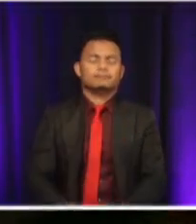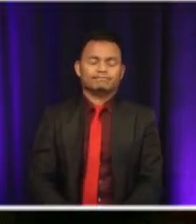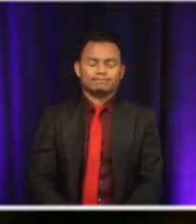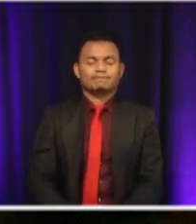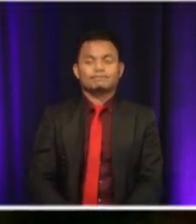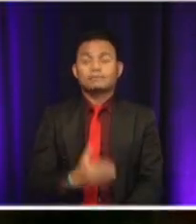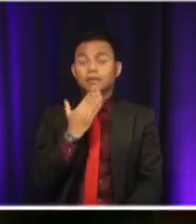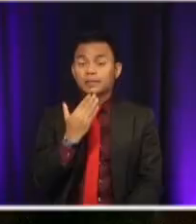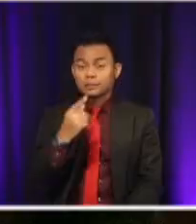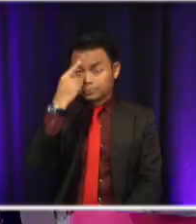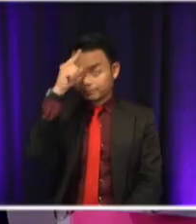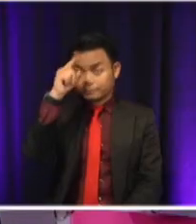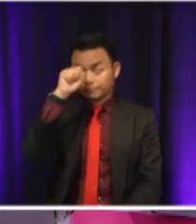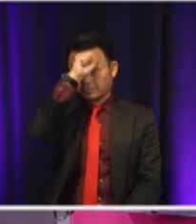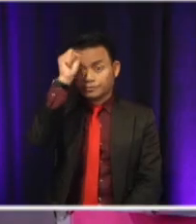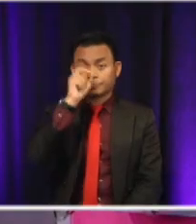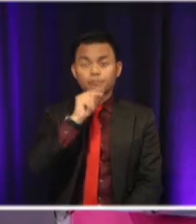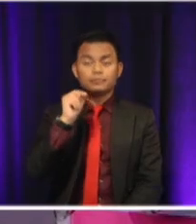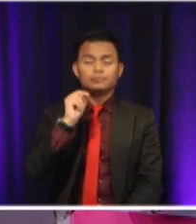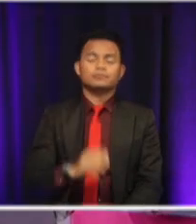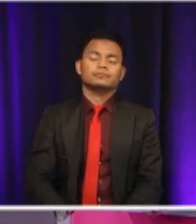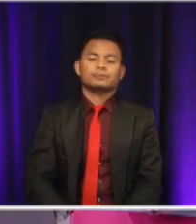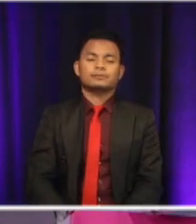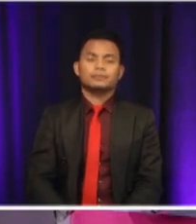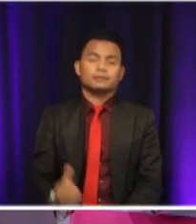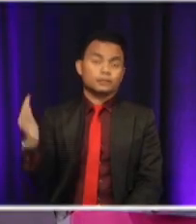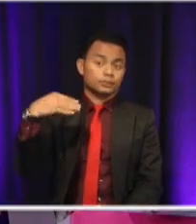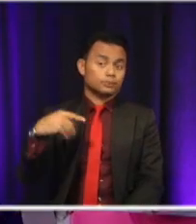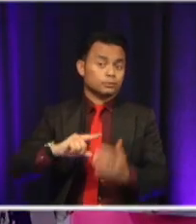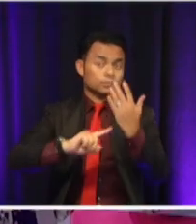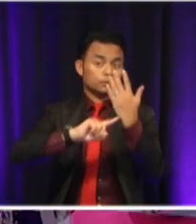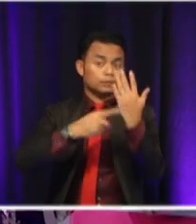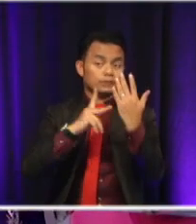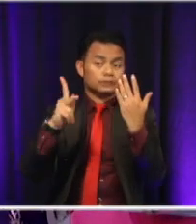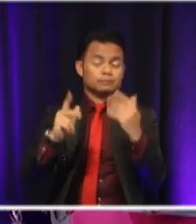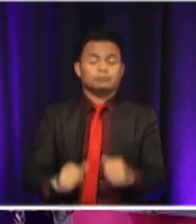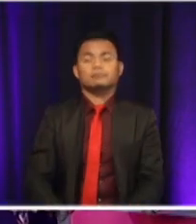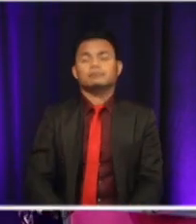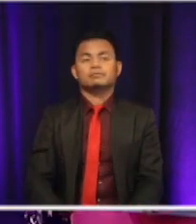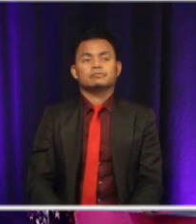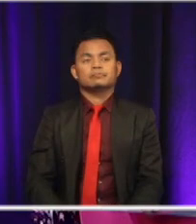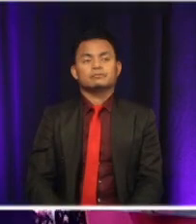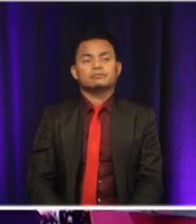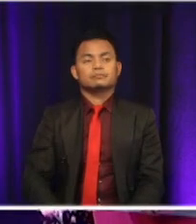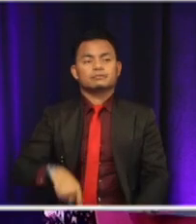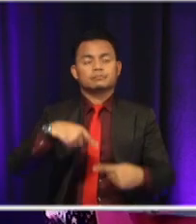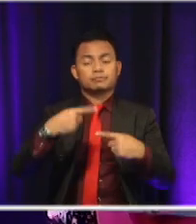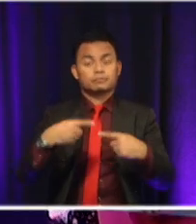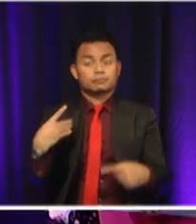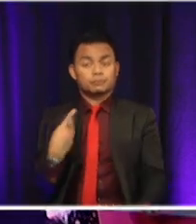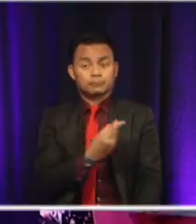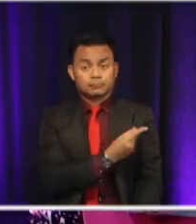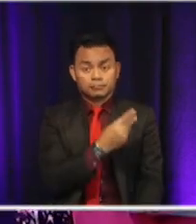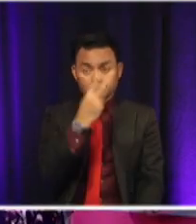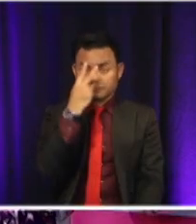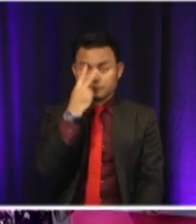question. And ladies and gentlemen, let's begin. When we are looking at section A,